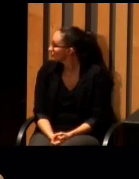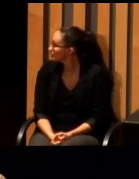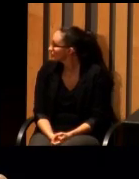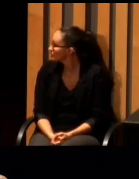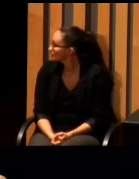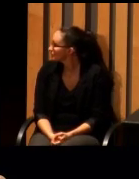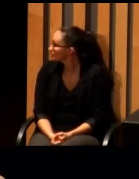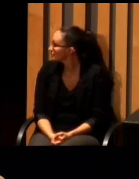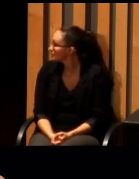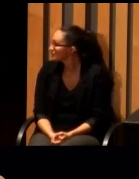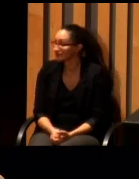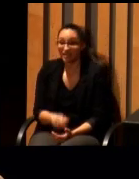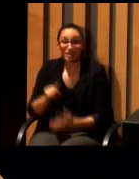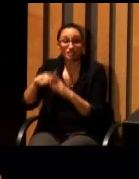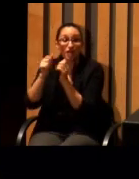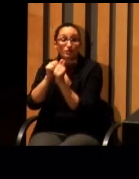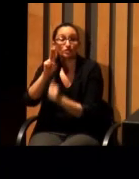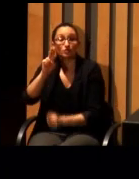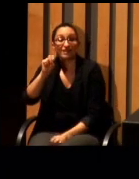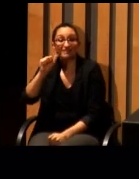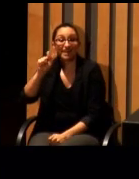How about USA Today first?